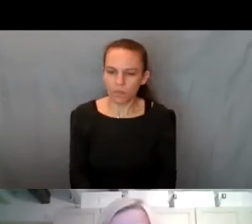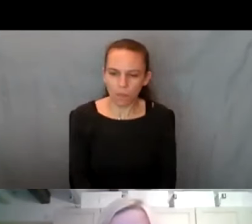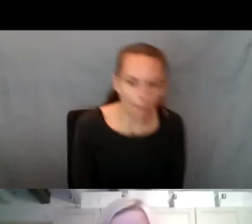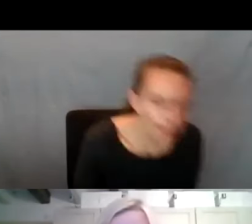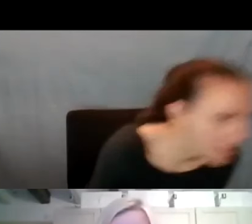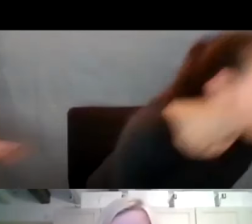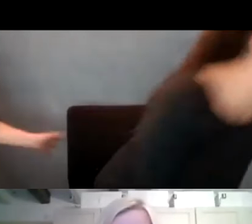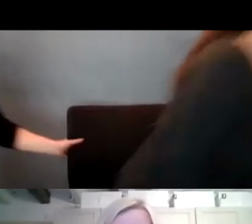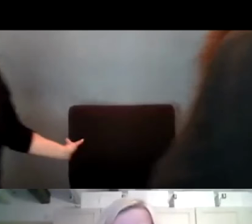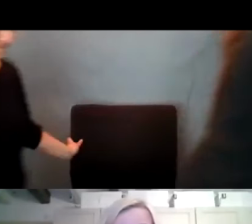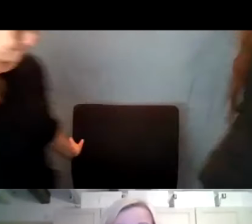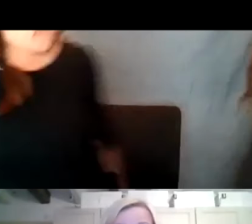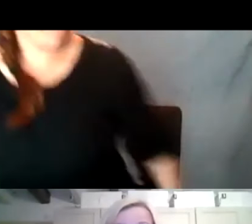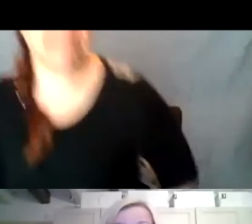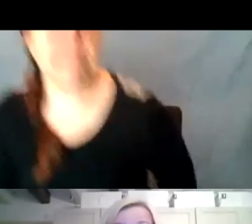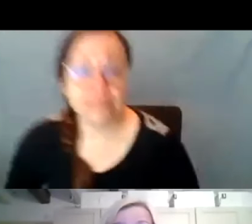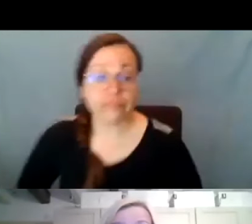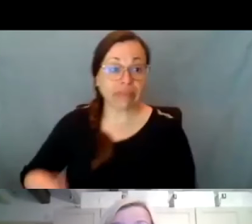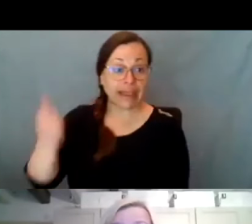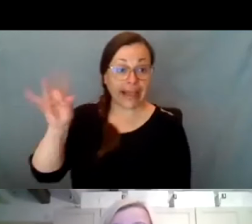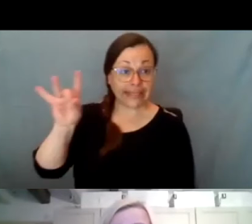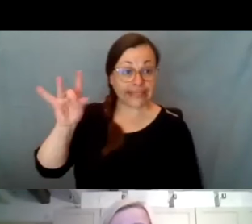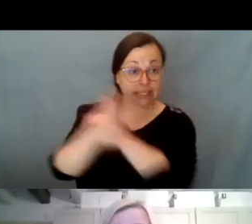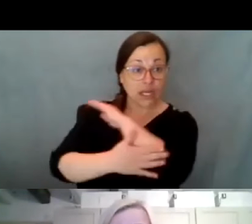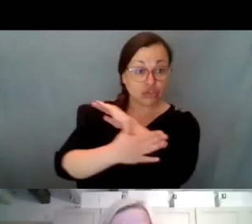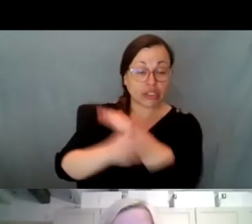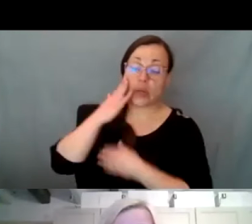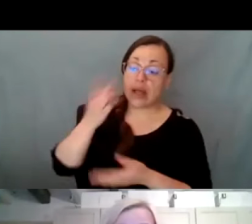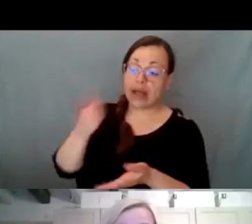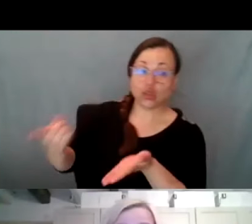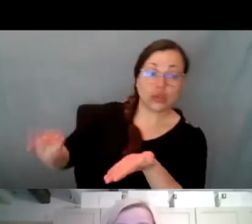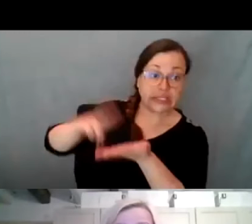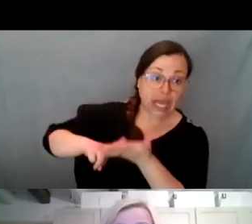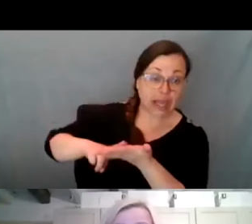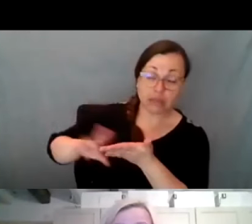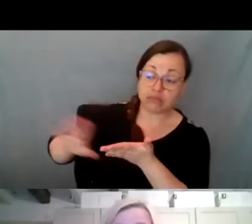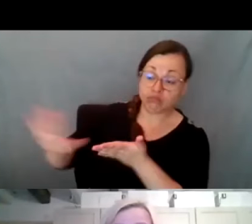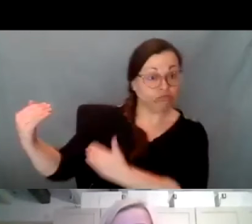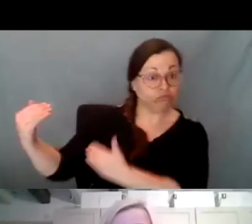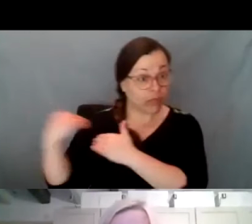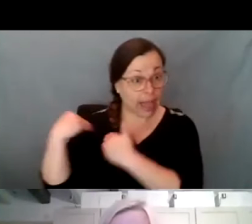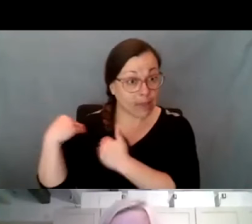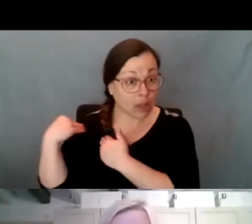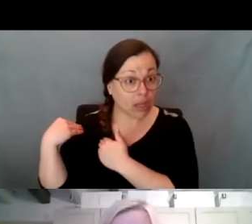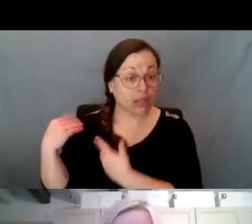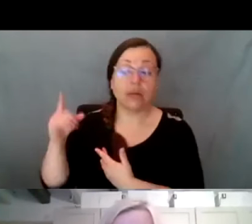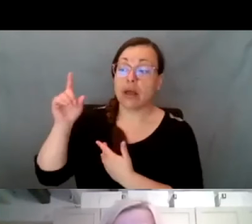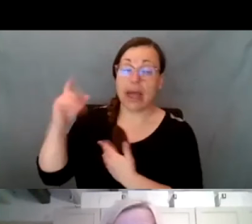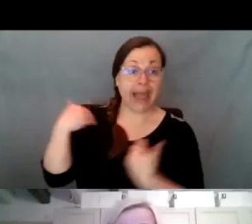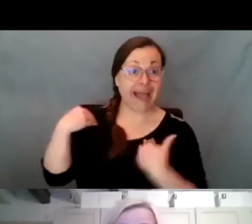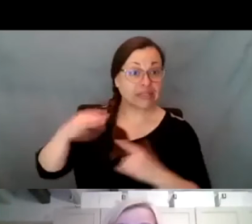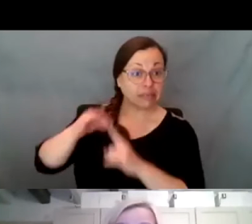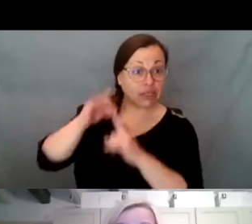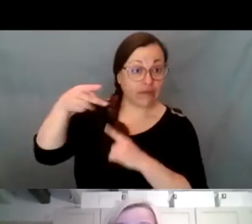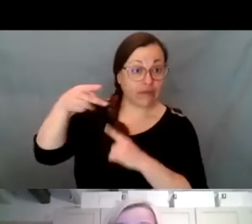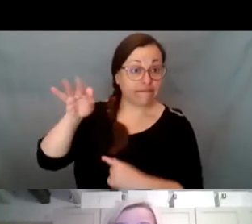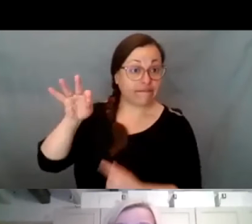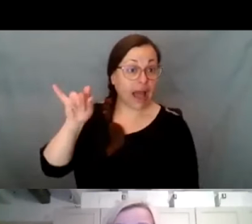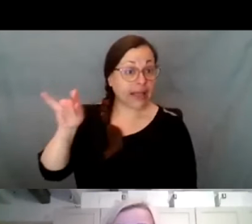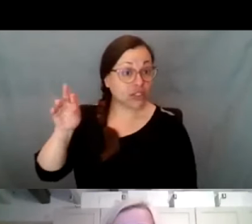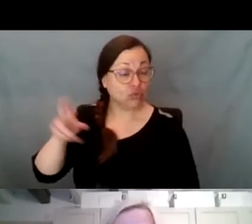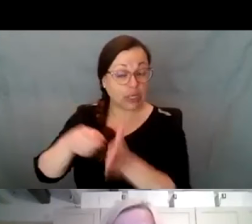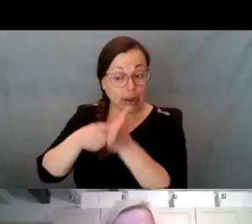sign indemnification and liability. There are special Pfizer requirements. They need to get regulatory approval. And